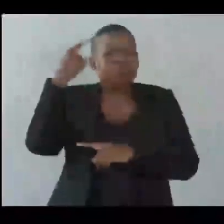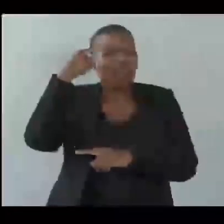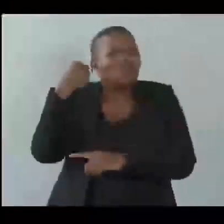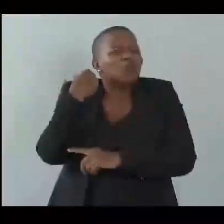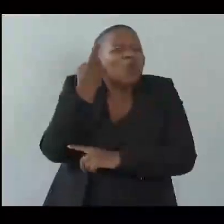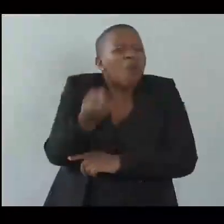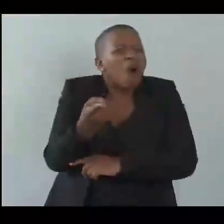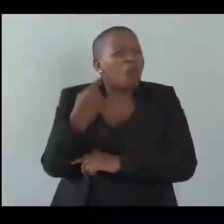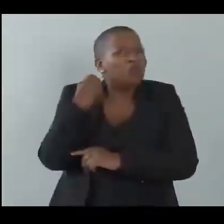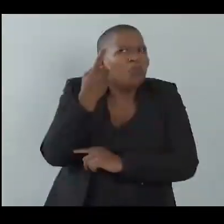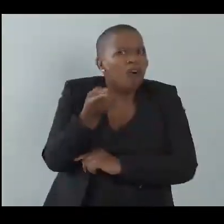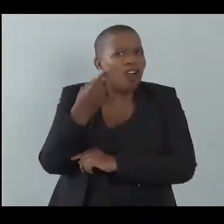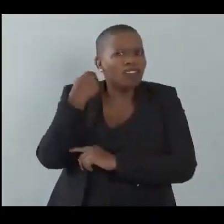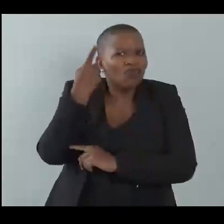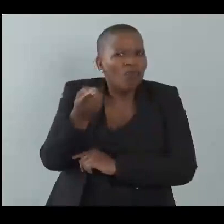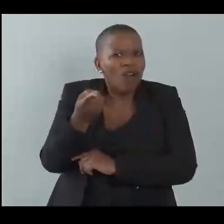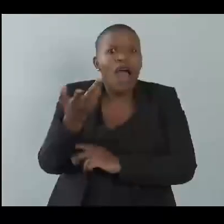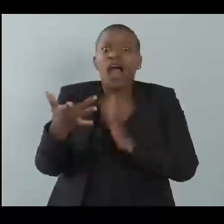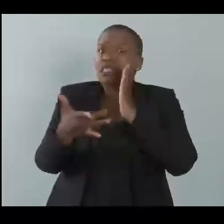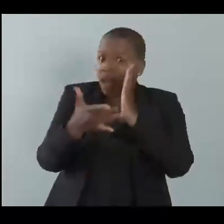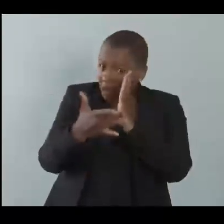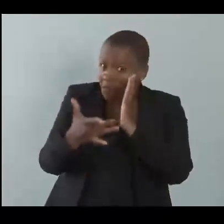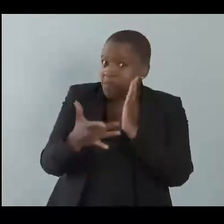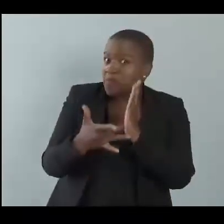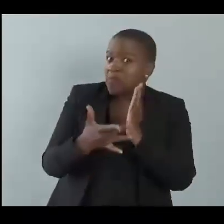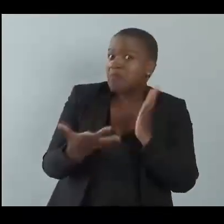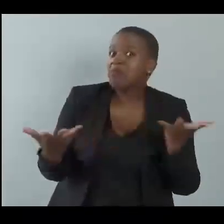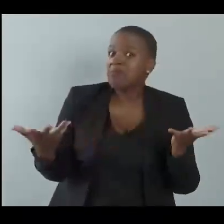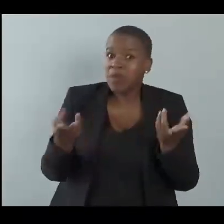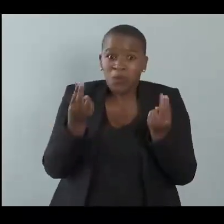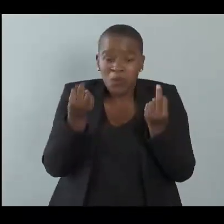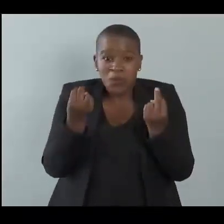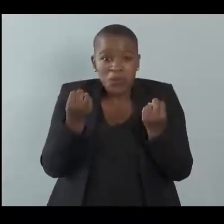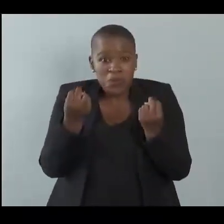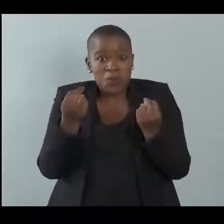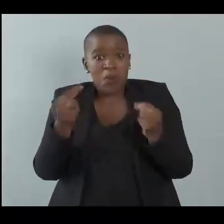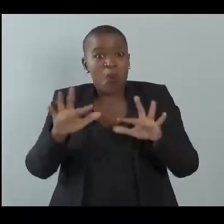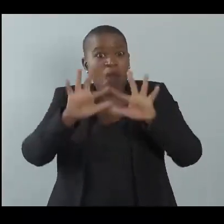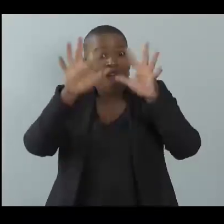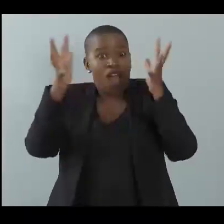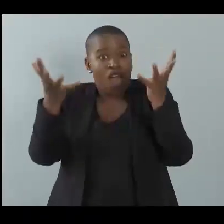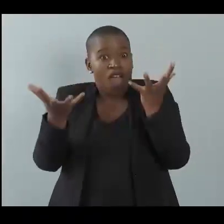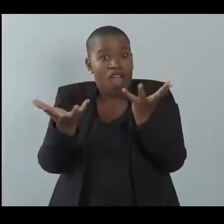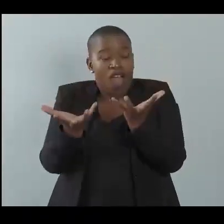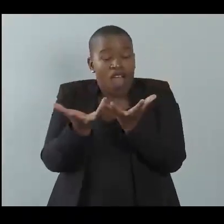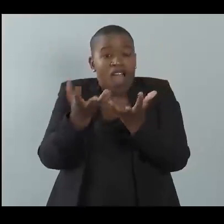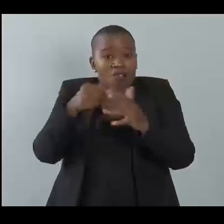Tomorrow became technology as a whole new digital world was born.